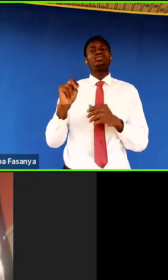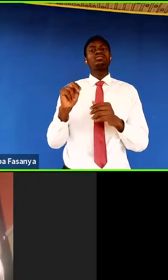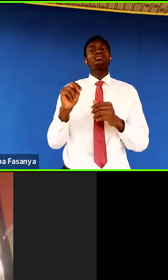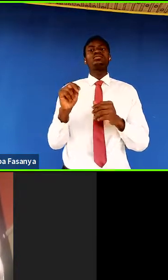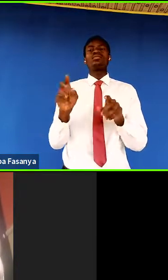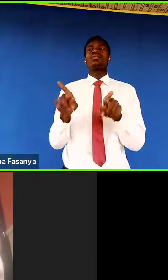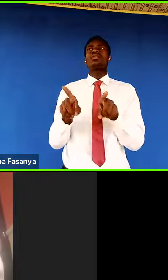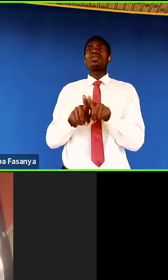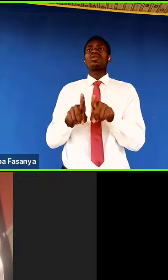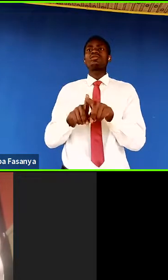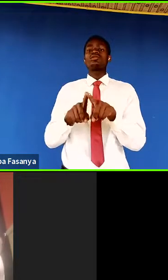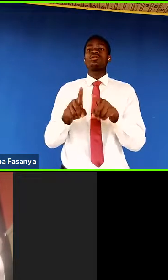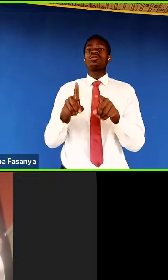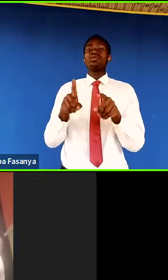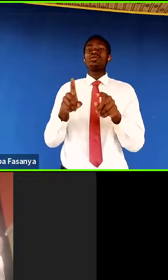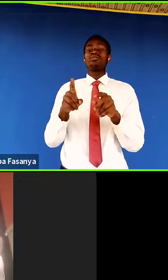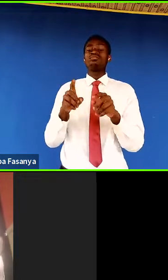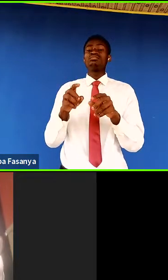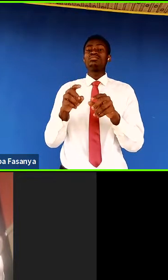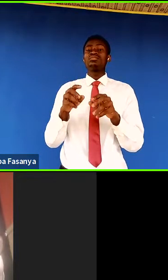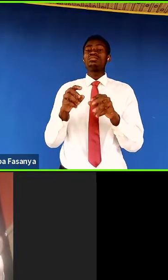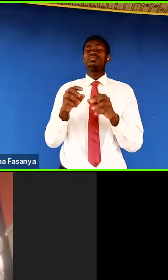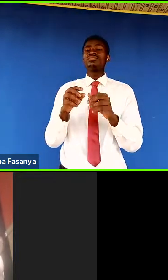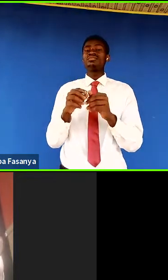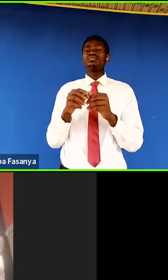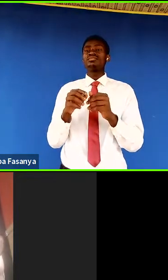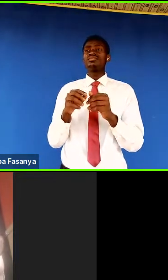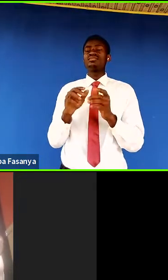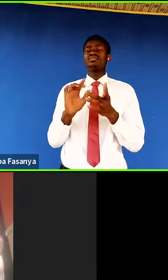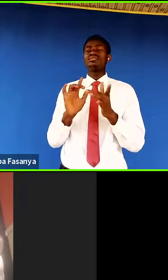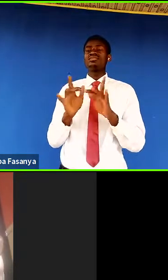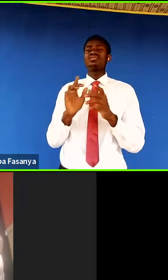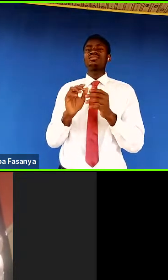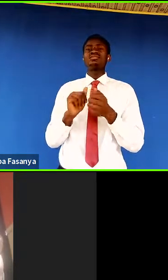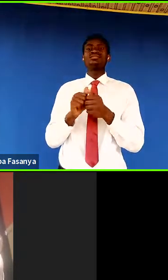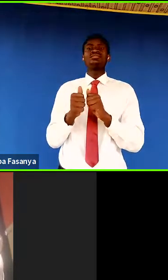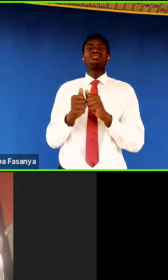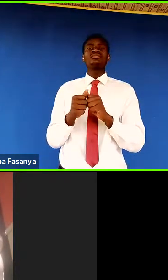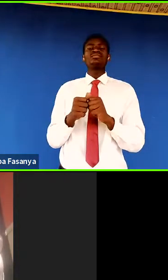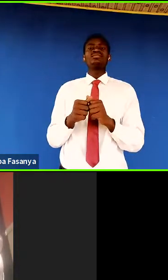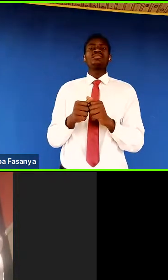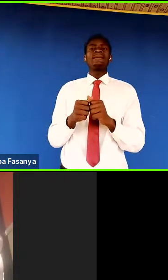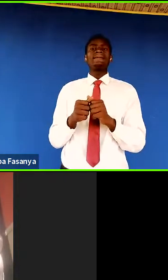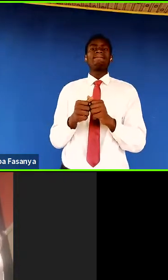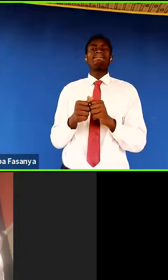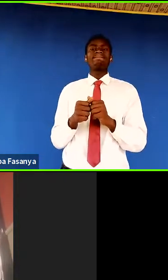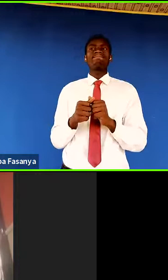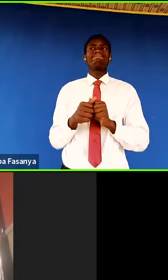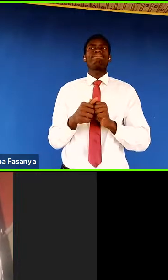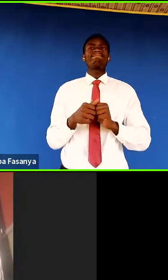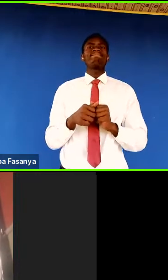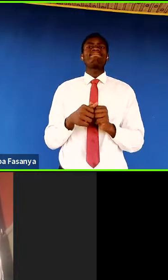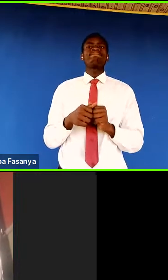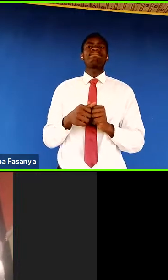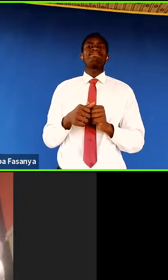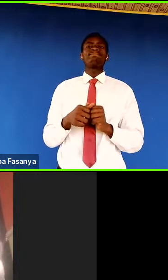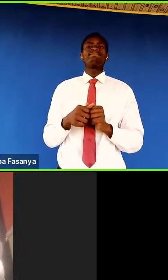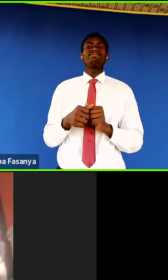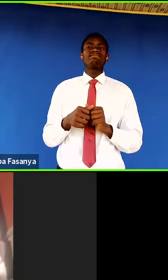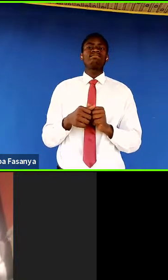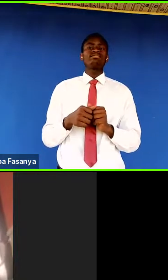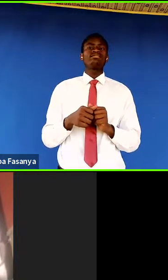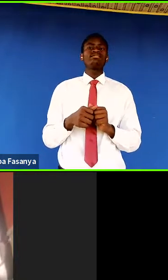pregnant, she's also at risk of having